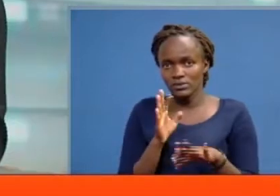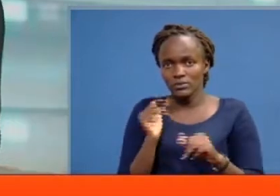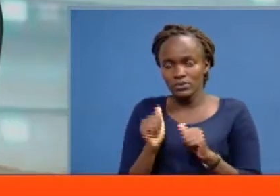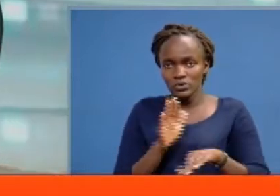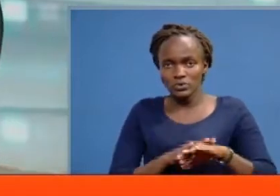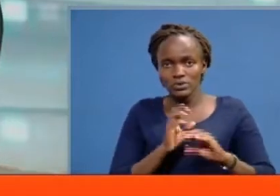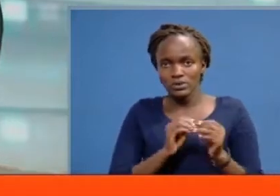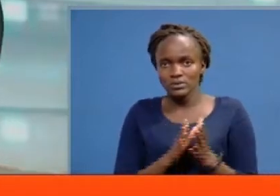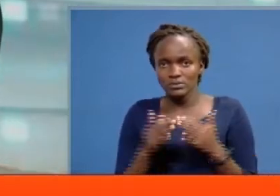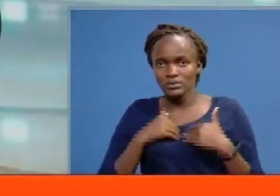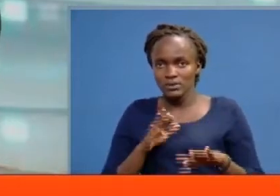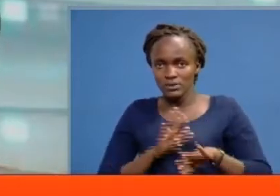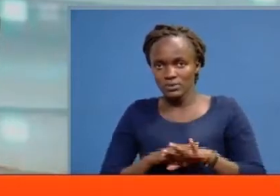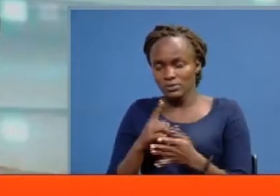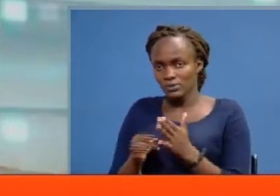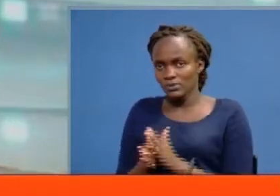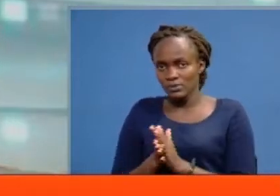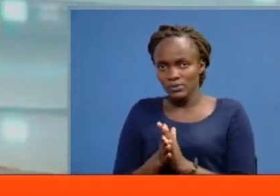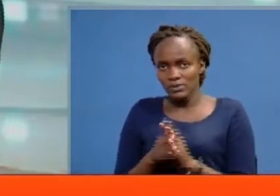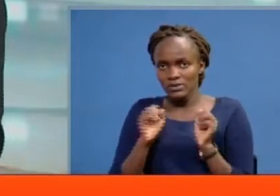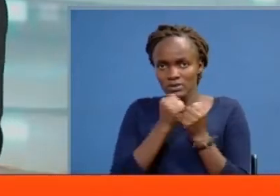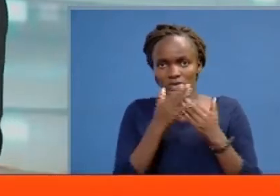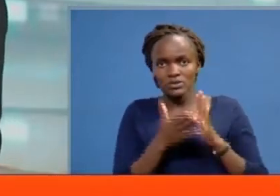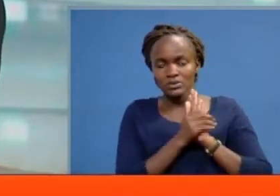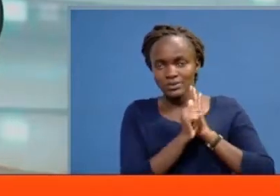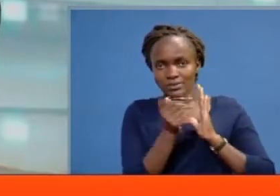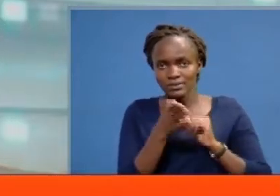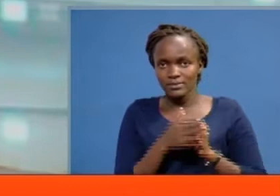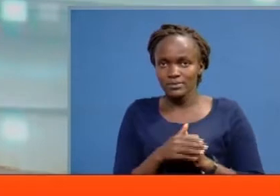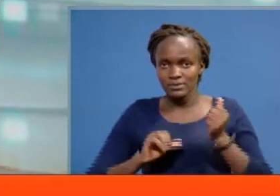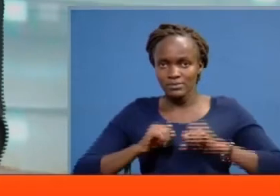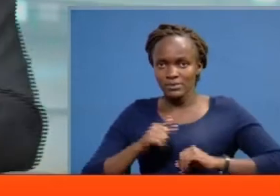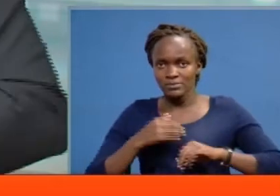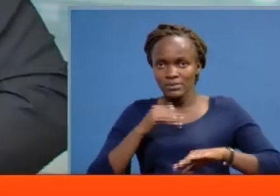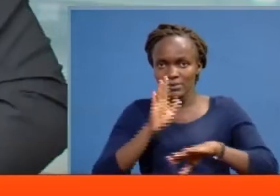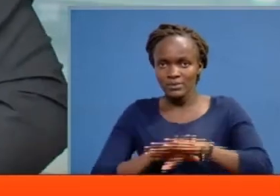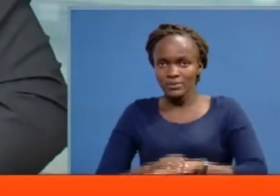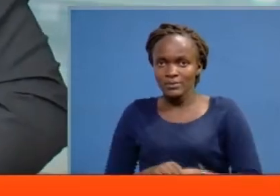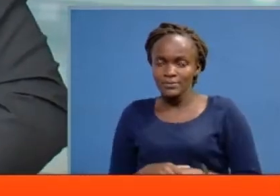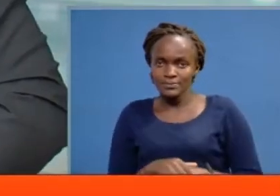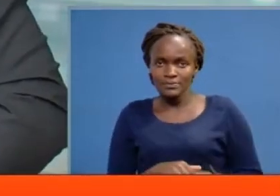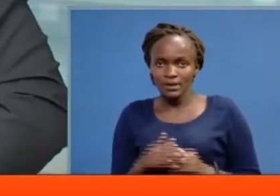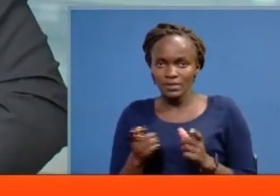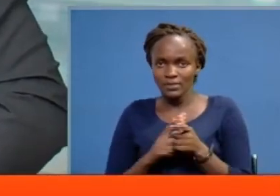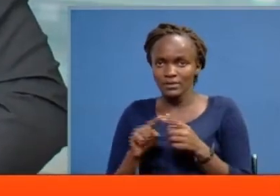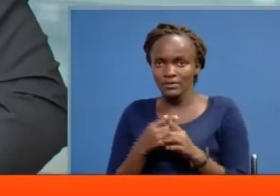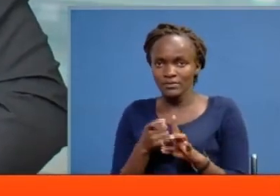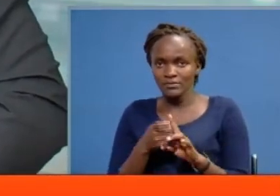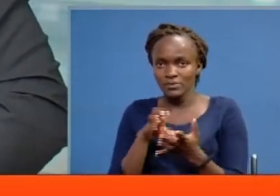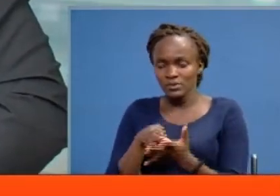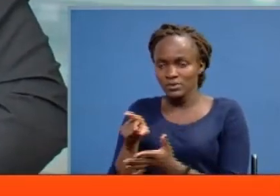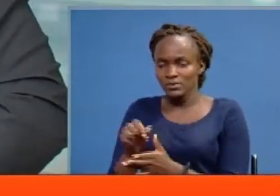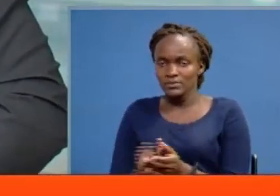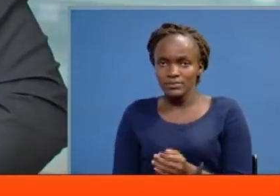be right, I'm very good in social skills, I'm very good in sports, and probably that's not the case.